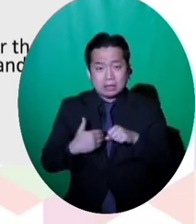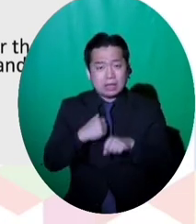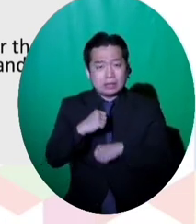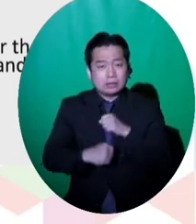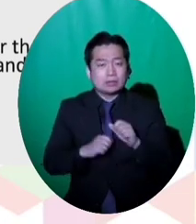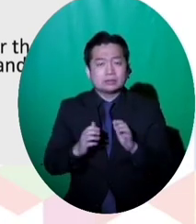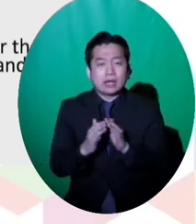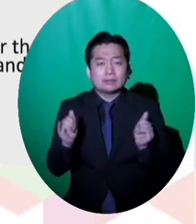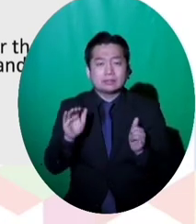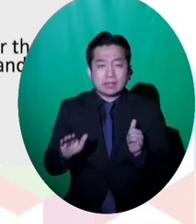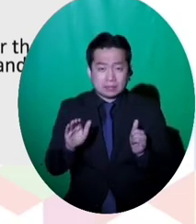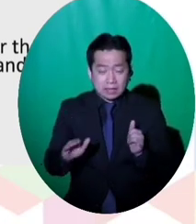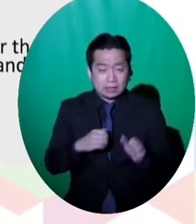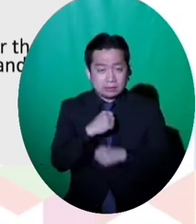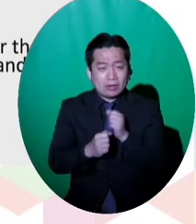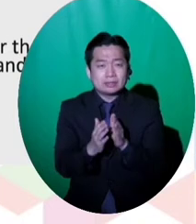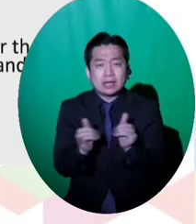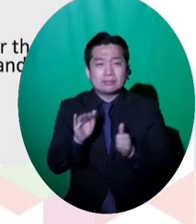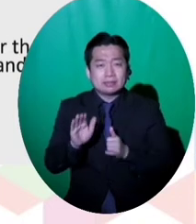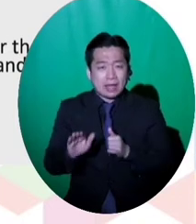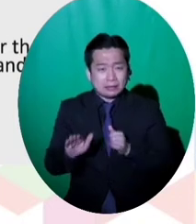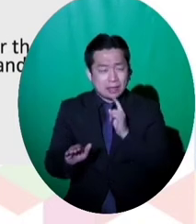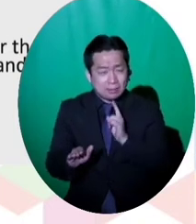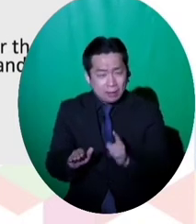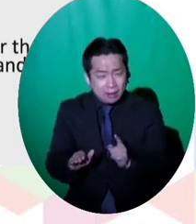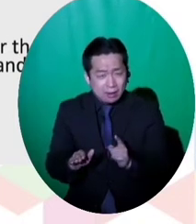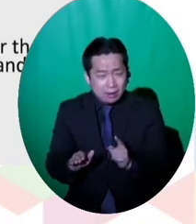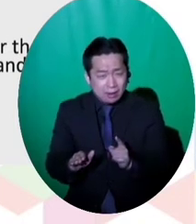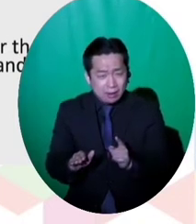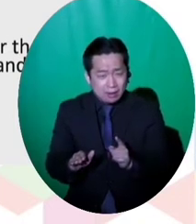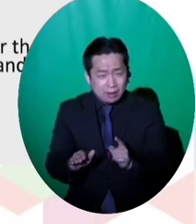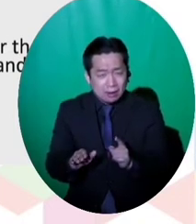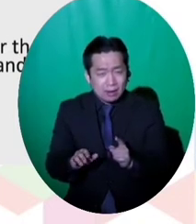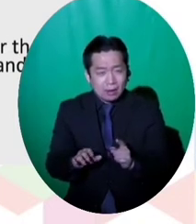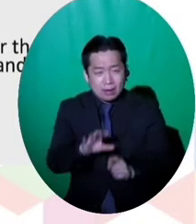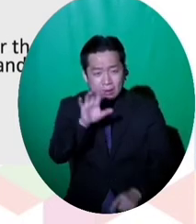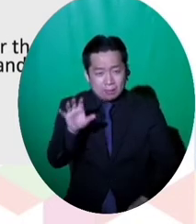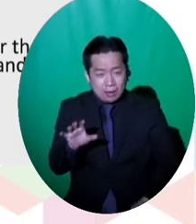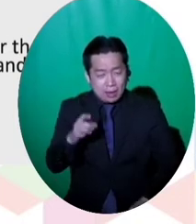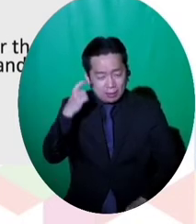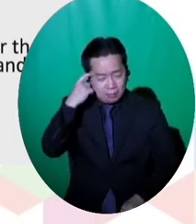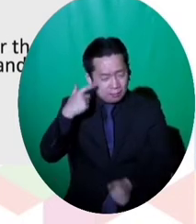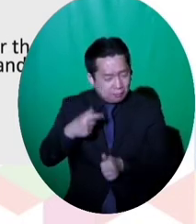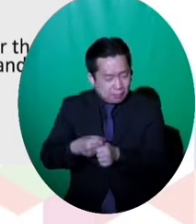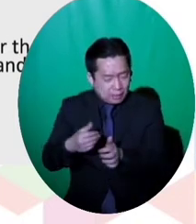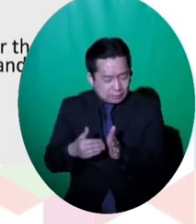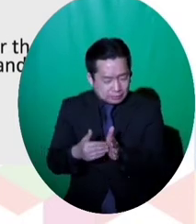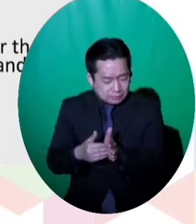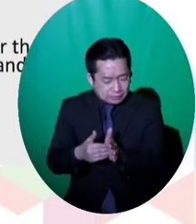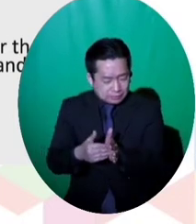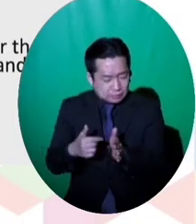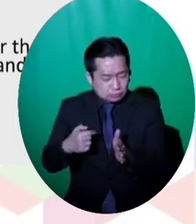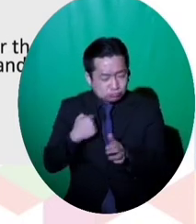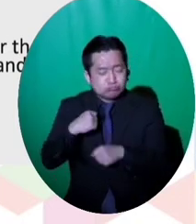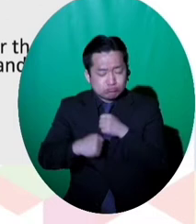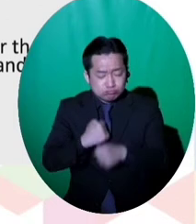distract you, lots of ways to think of yourself as free, and lots of ways to think of yourself as capable, and so